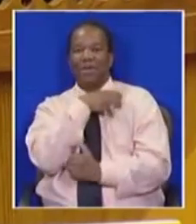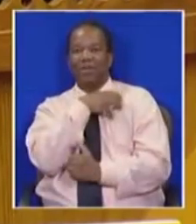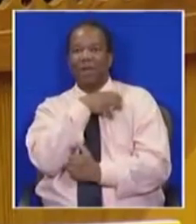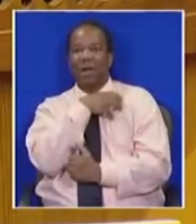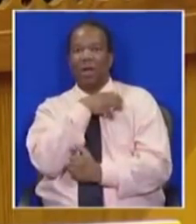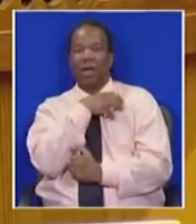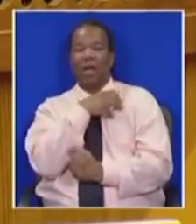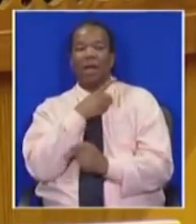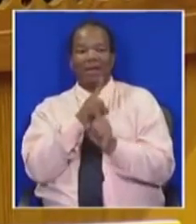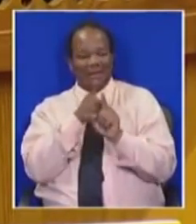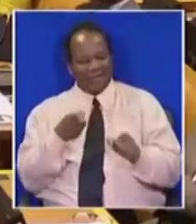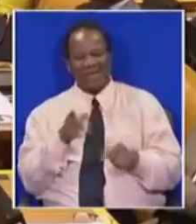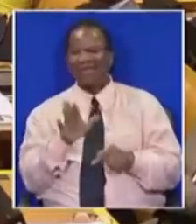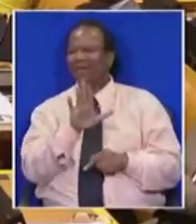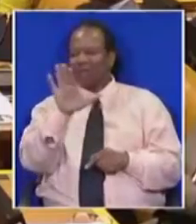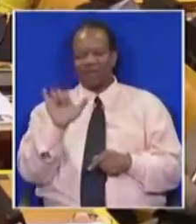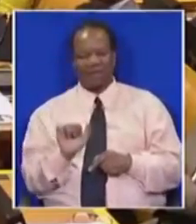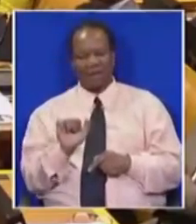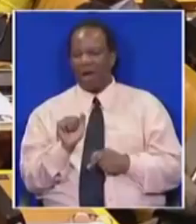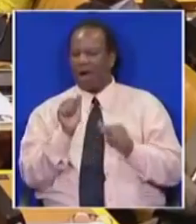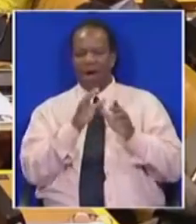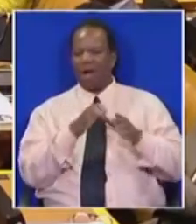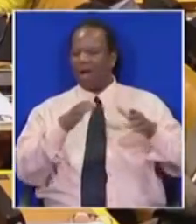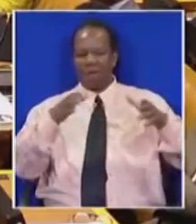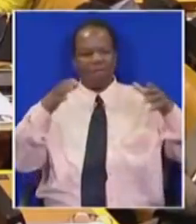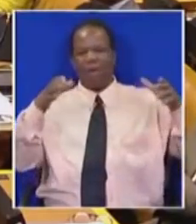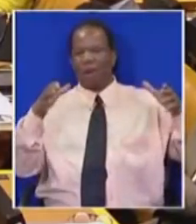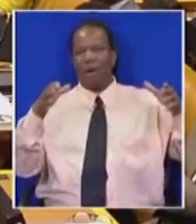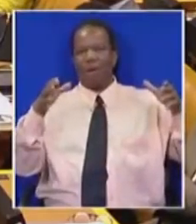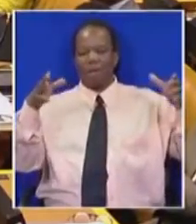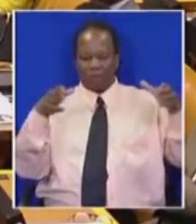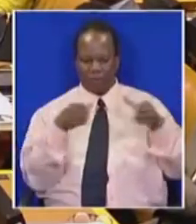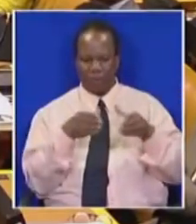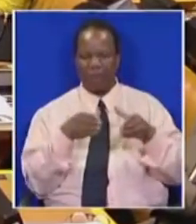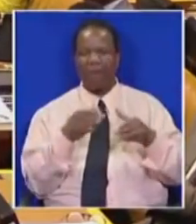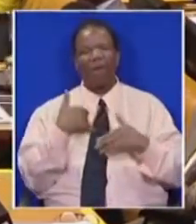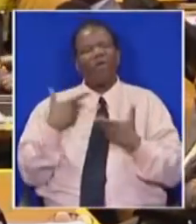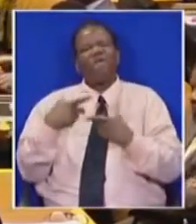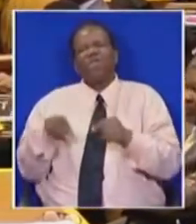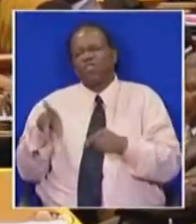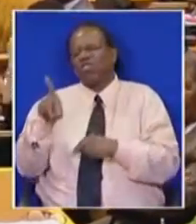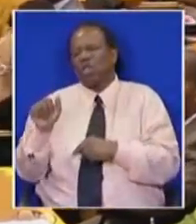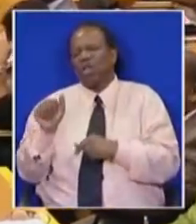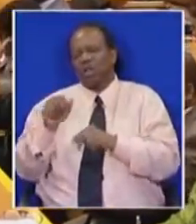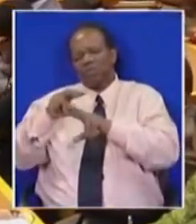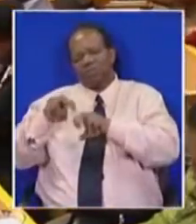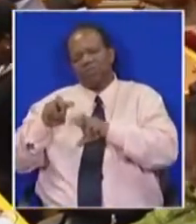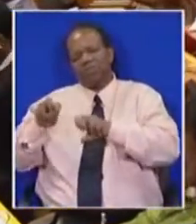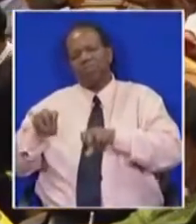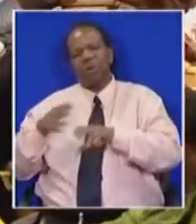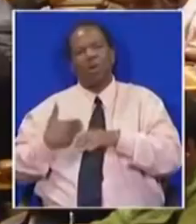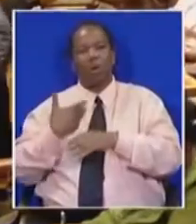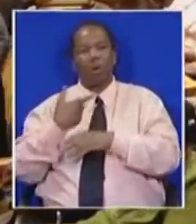most bloated governments in the world. We, in fact, have already done work in this, and I believe, Presidente, it